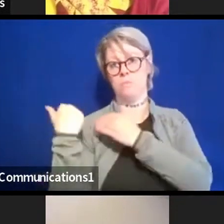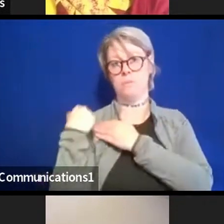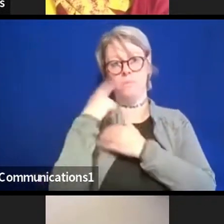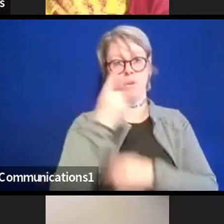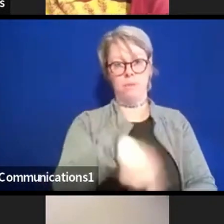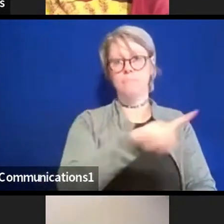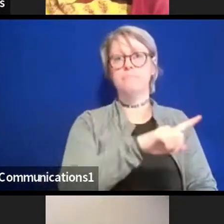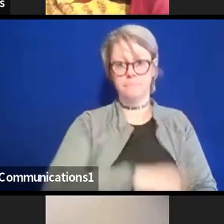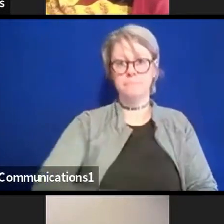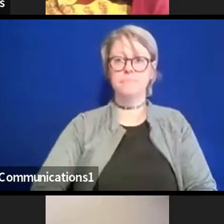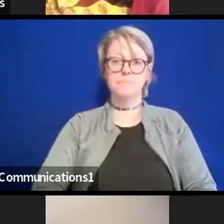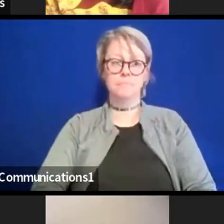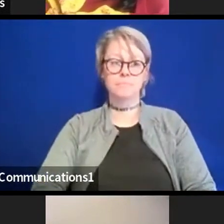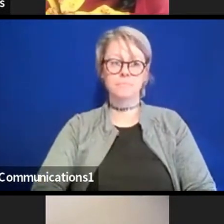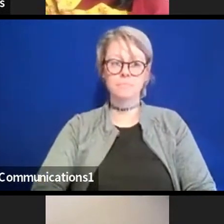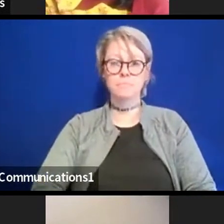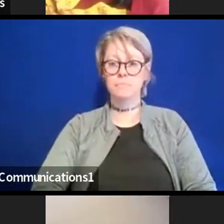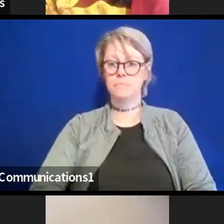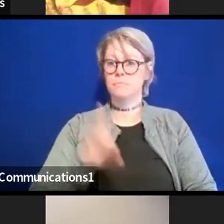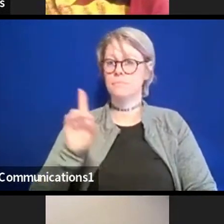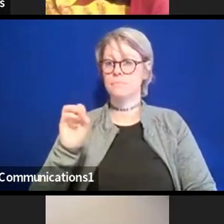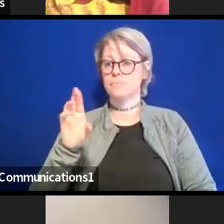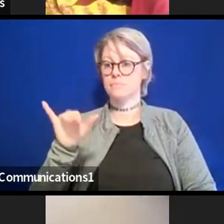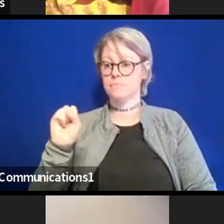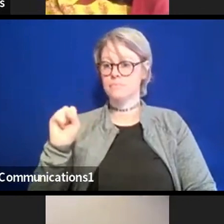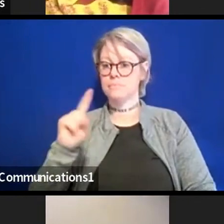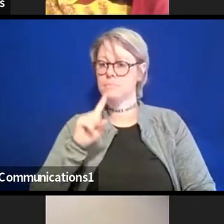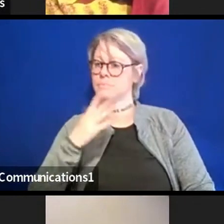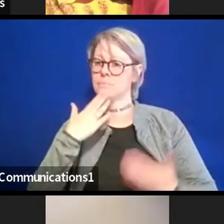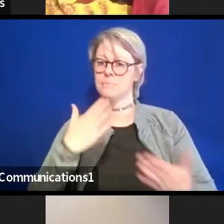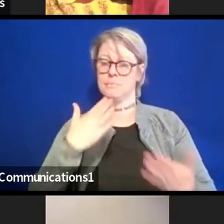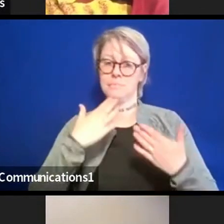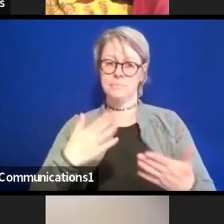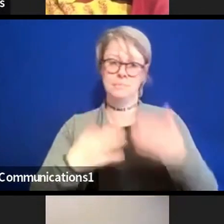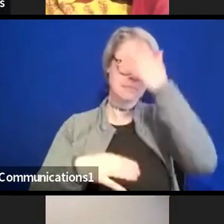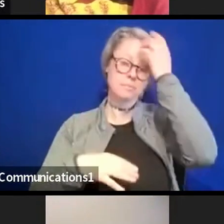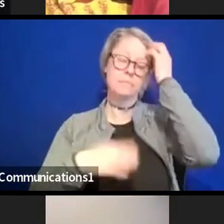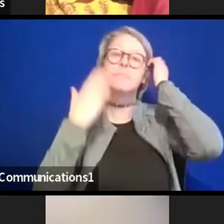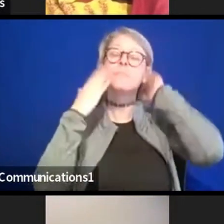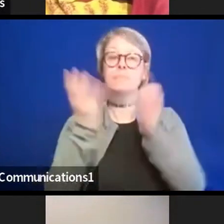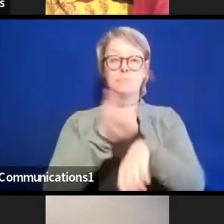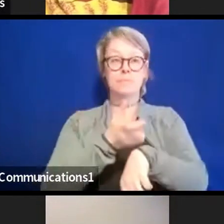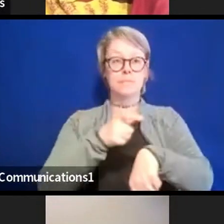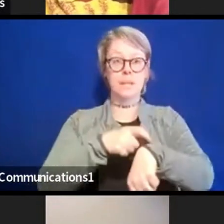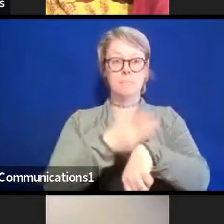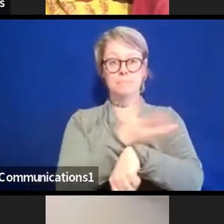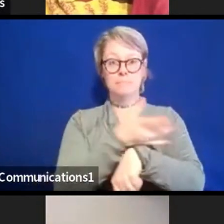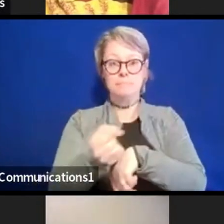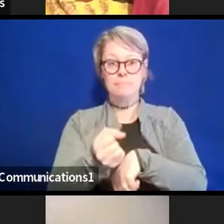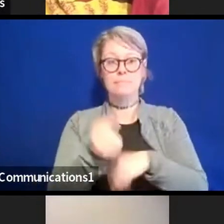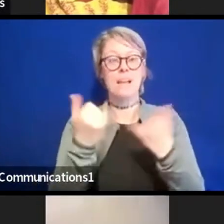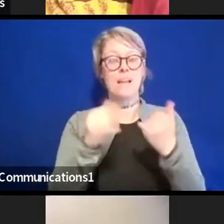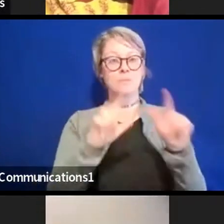Thank you. Yeah. Thank you. And thank you. I know we're running out of time, so I have to turn